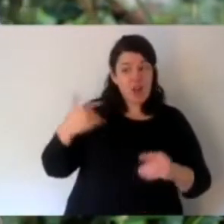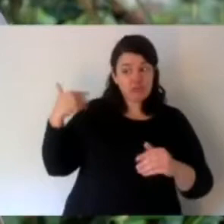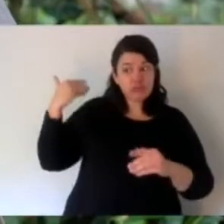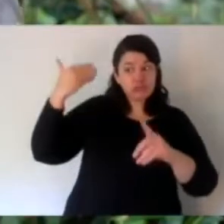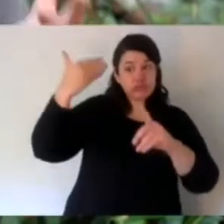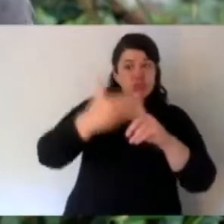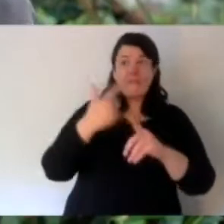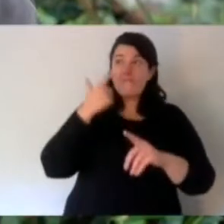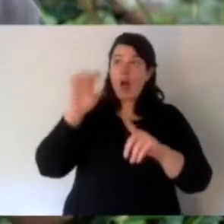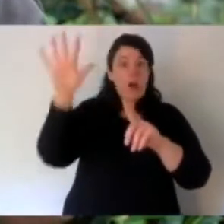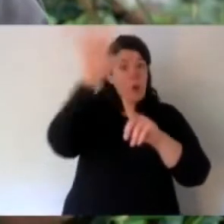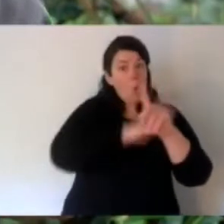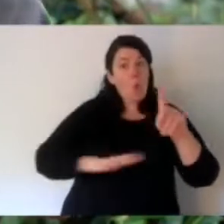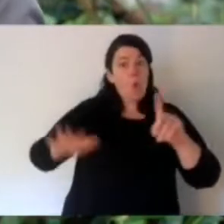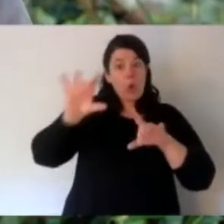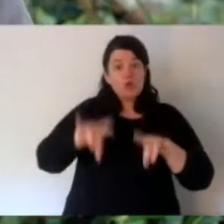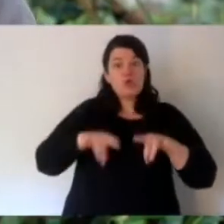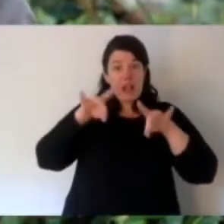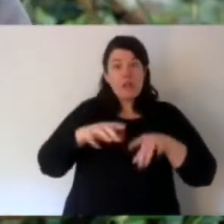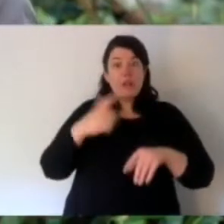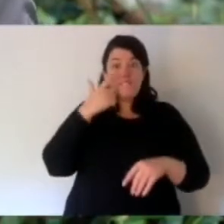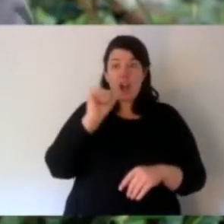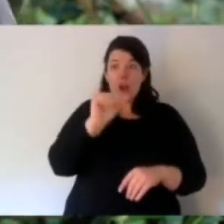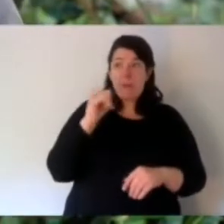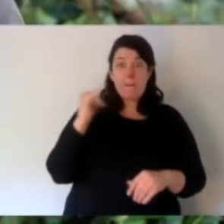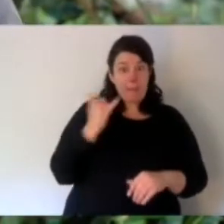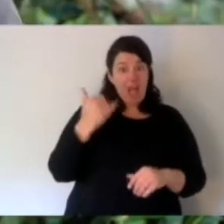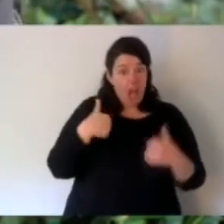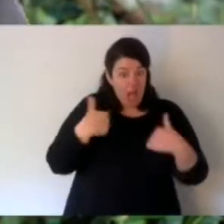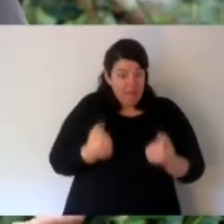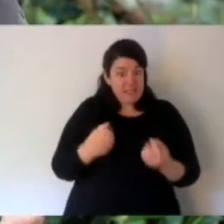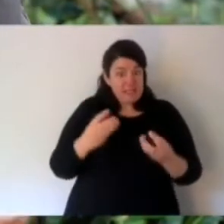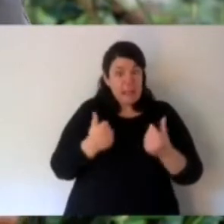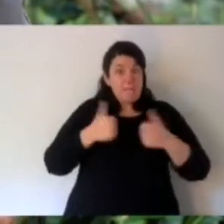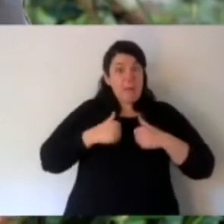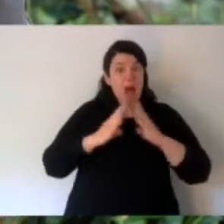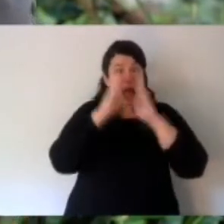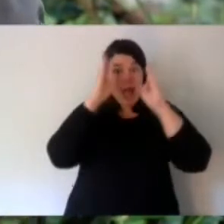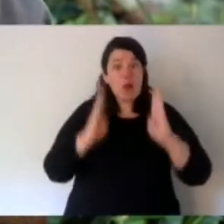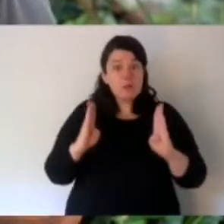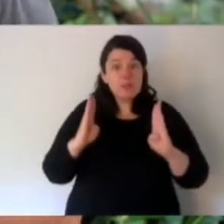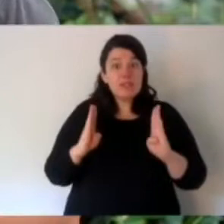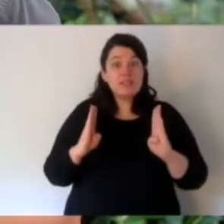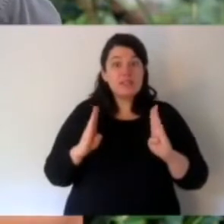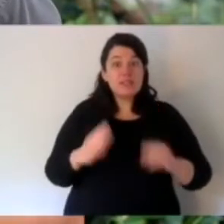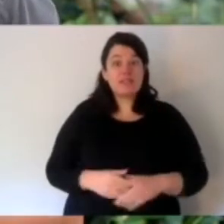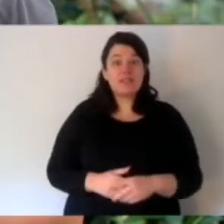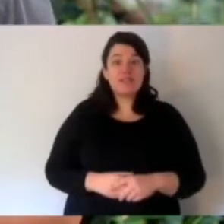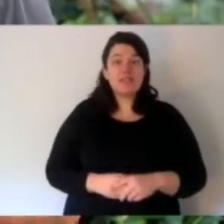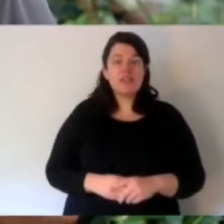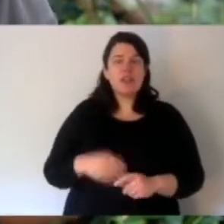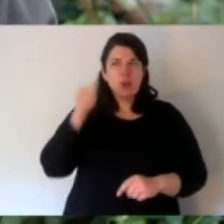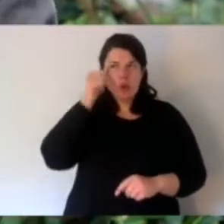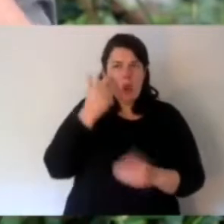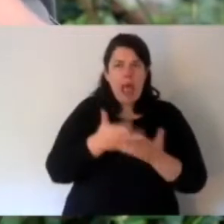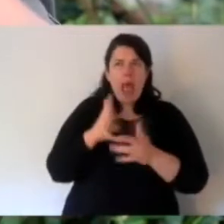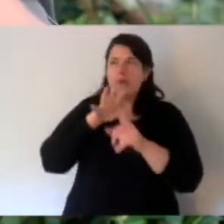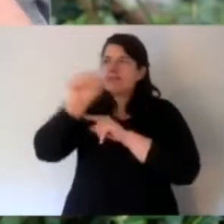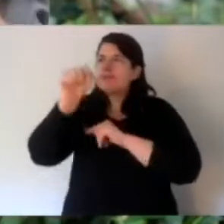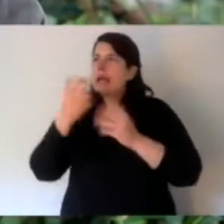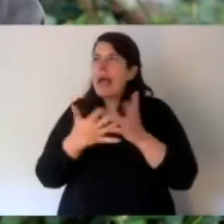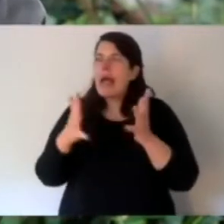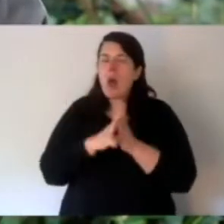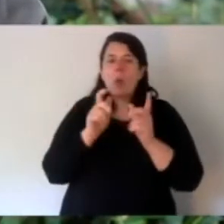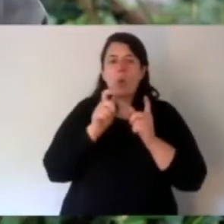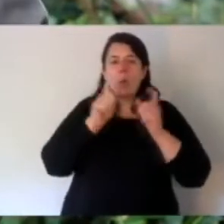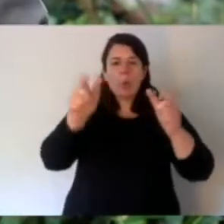found throughout much of Australia, but they're one of our backyard birds. I have a couple at my house, and to have a Tawny Frogmouth around, you'll normally